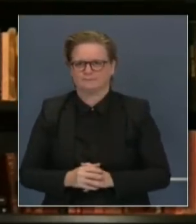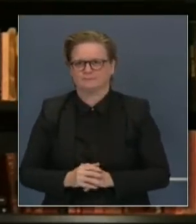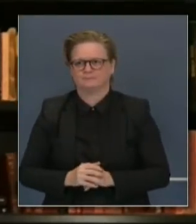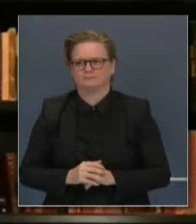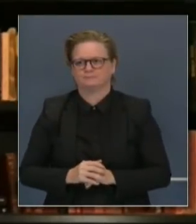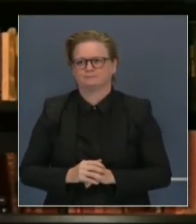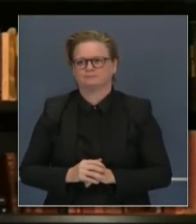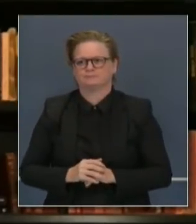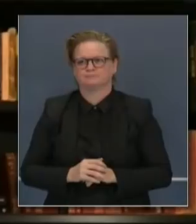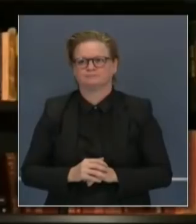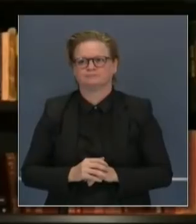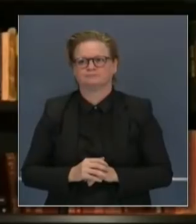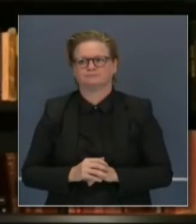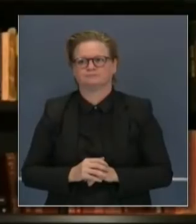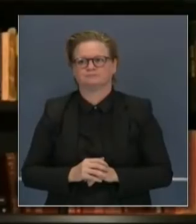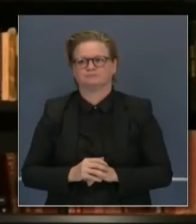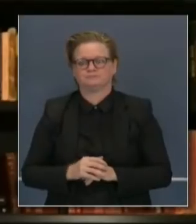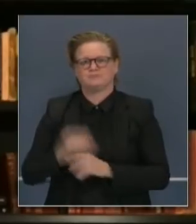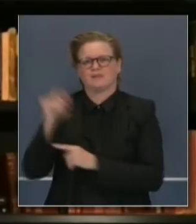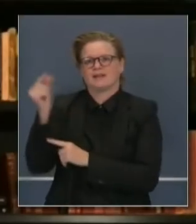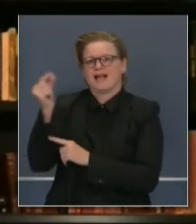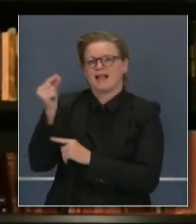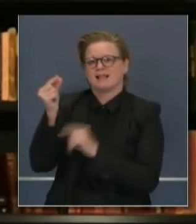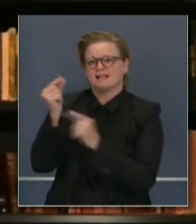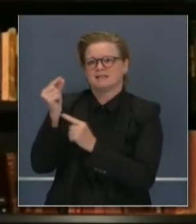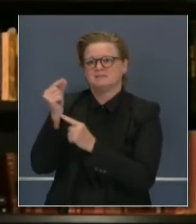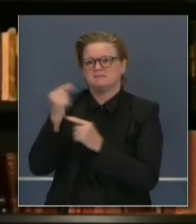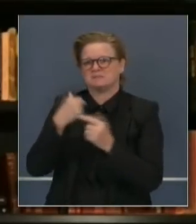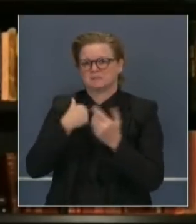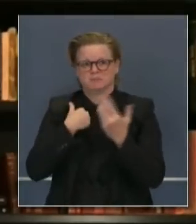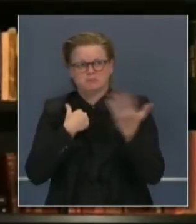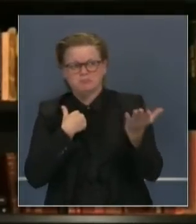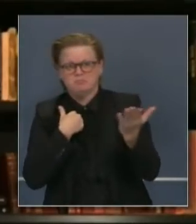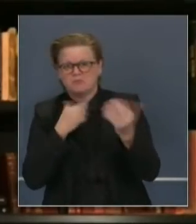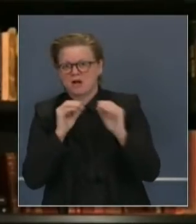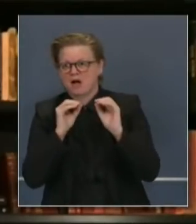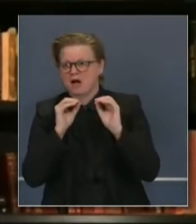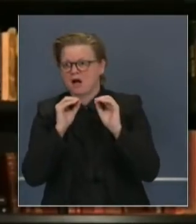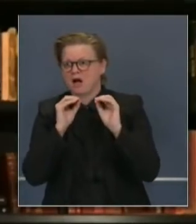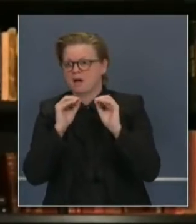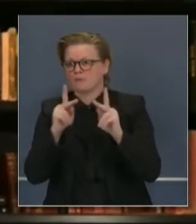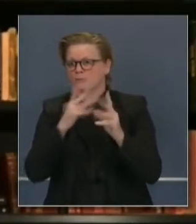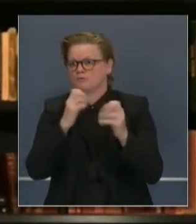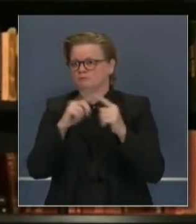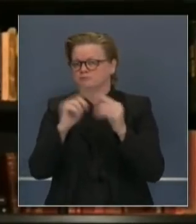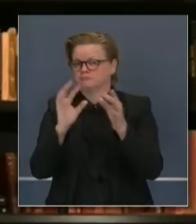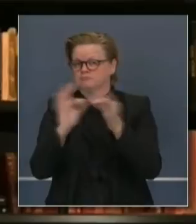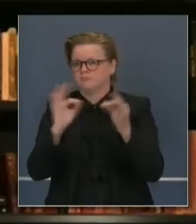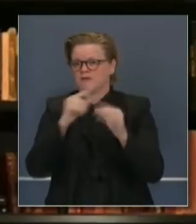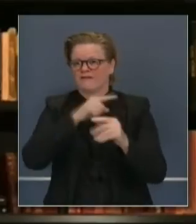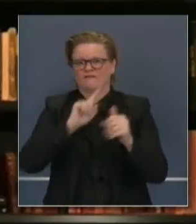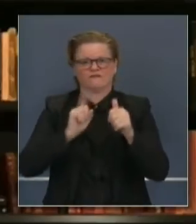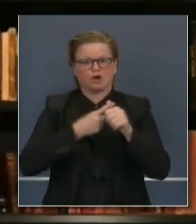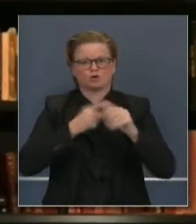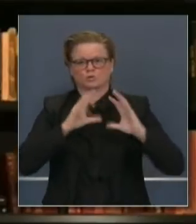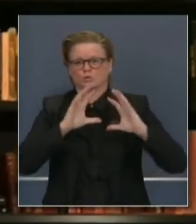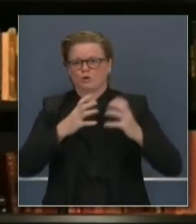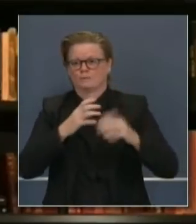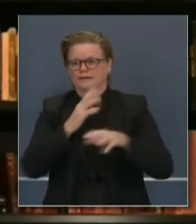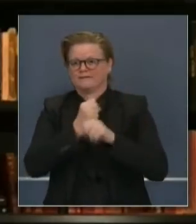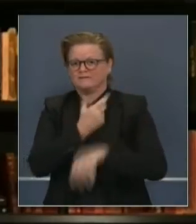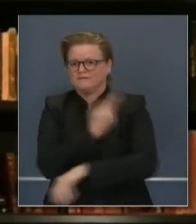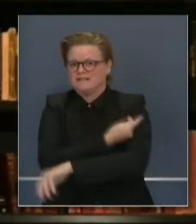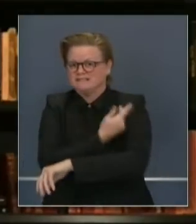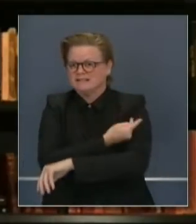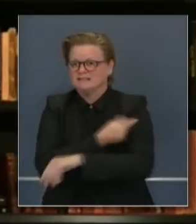a different point of view as it relates to the first tranche of doses and maybe reflect upon, Doctor, this 40